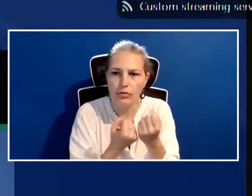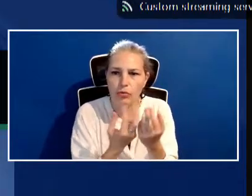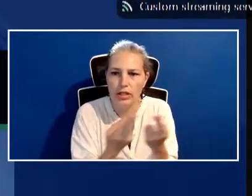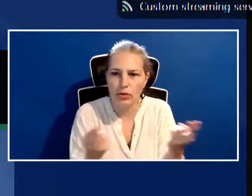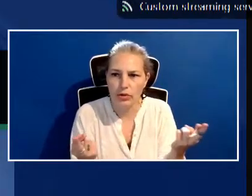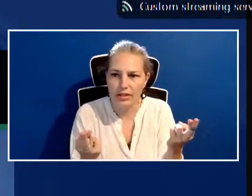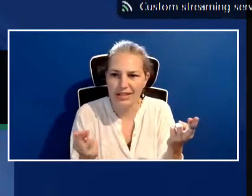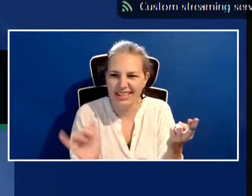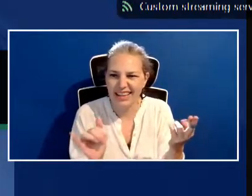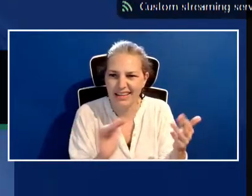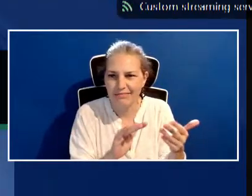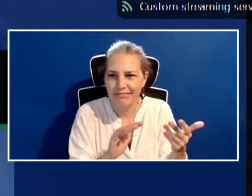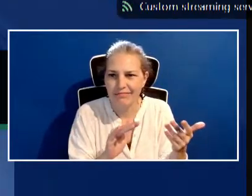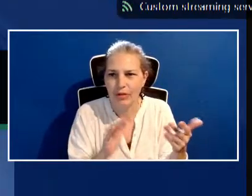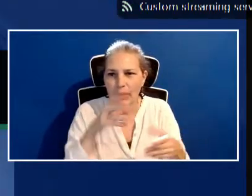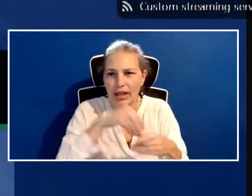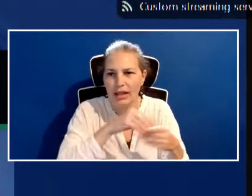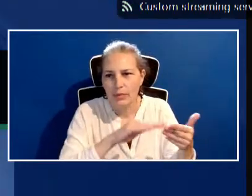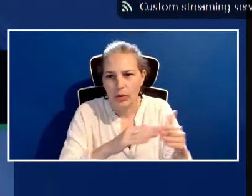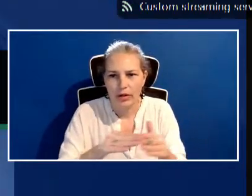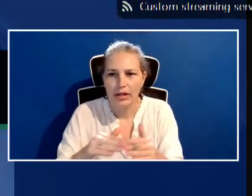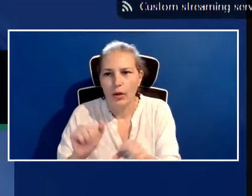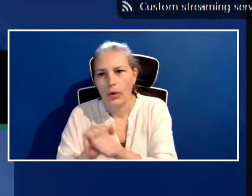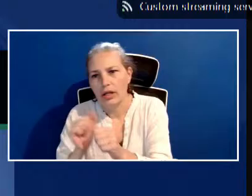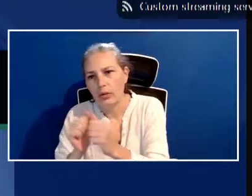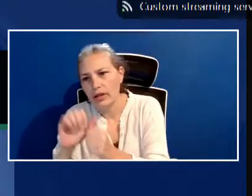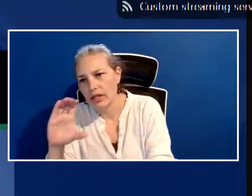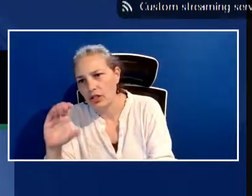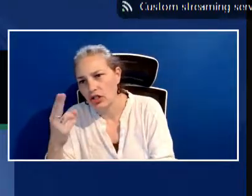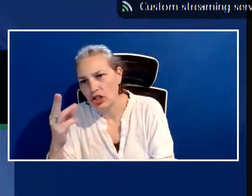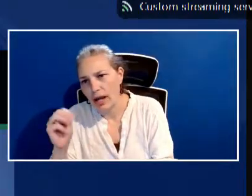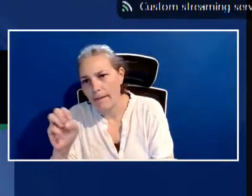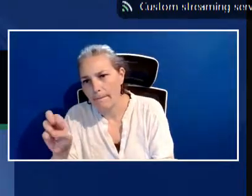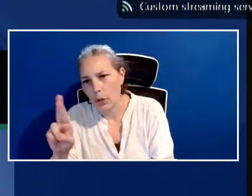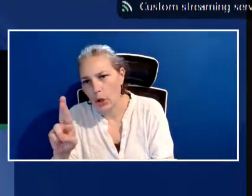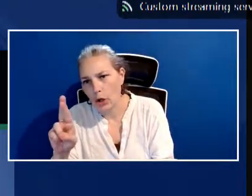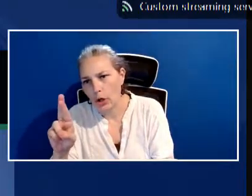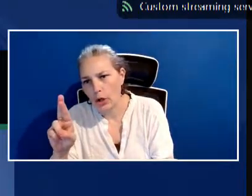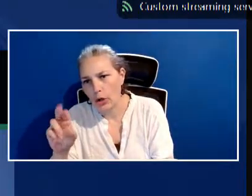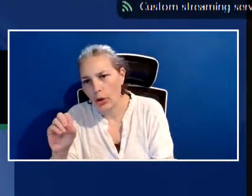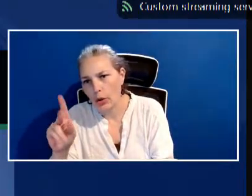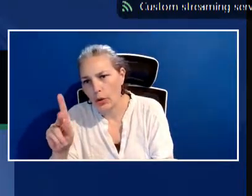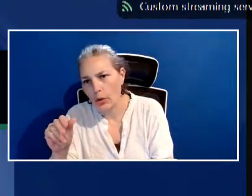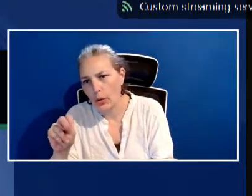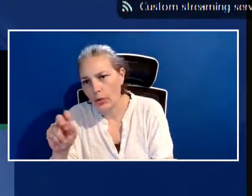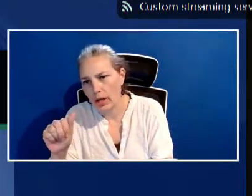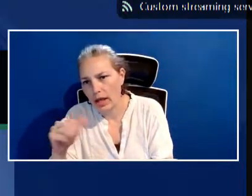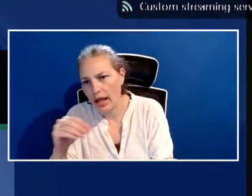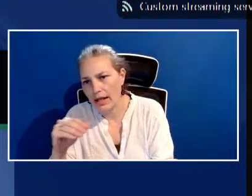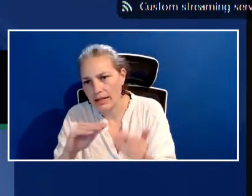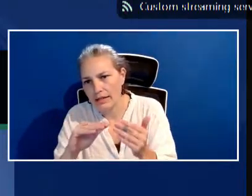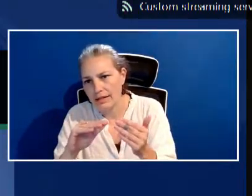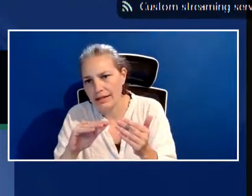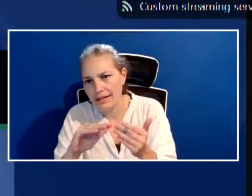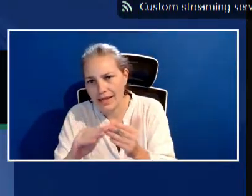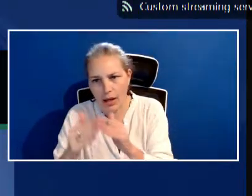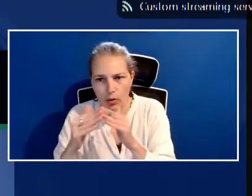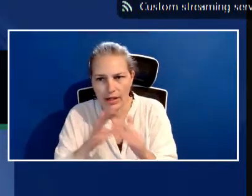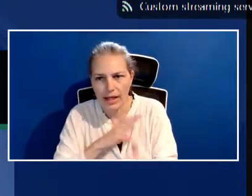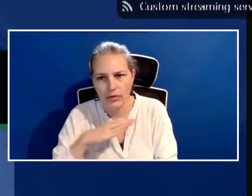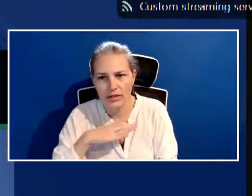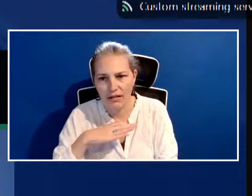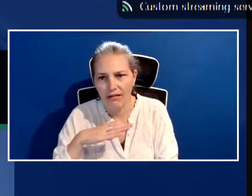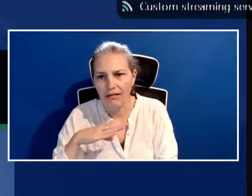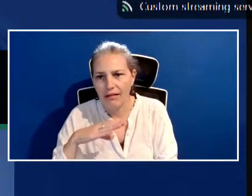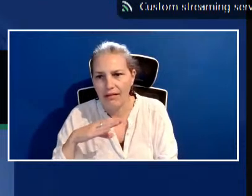Chamber, ACONA, the Town Council, and other community organizations, as well as stakeholders.